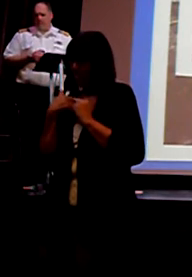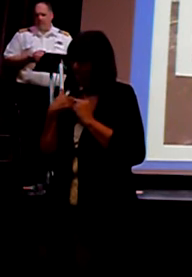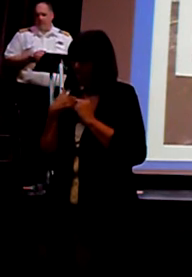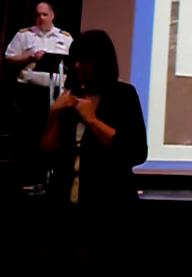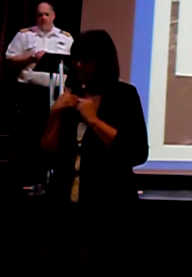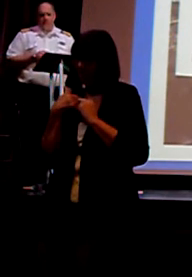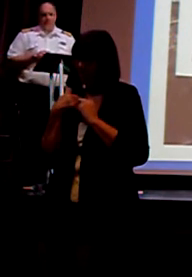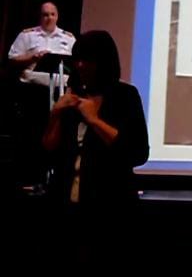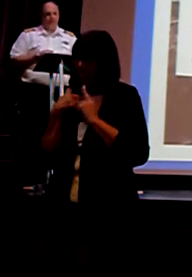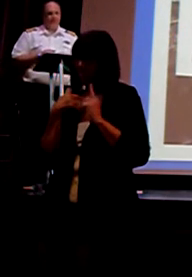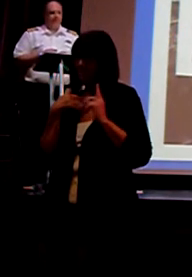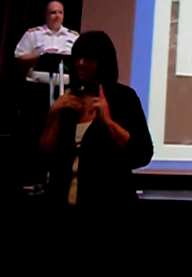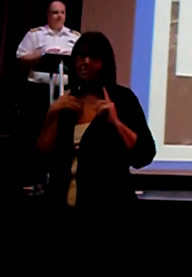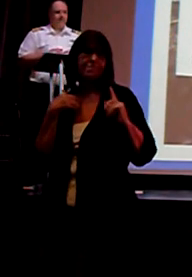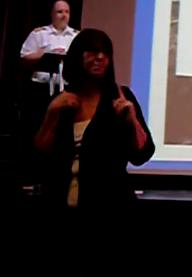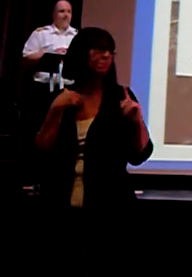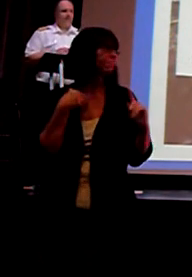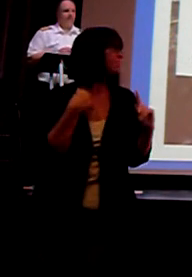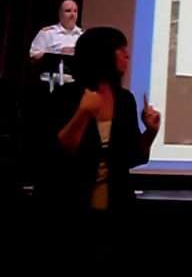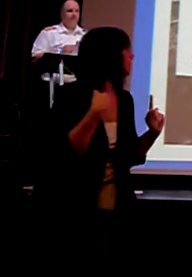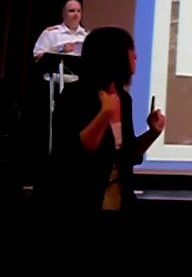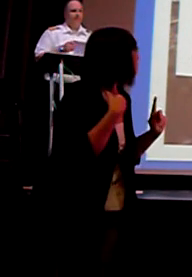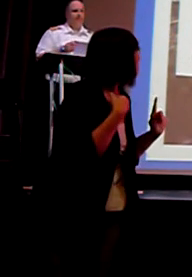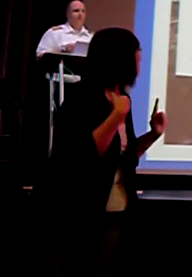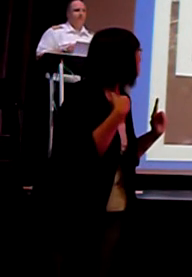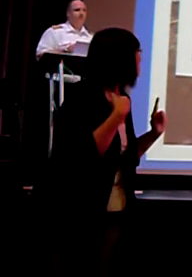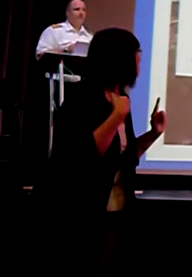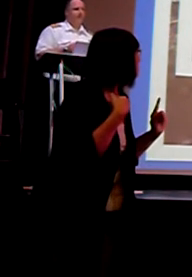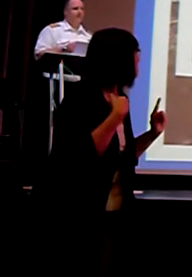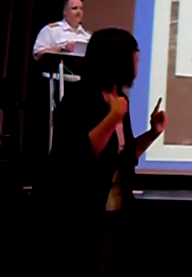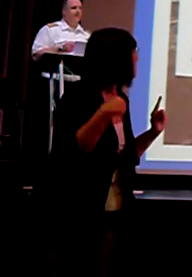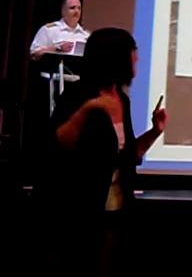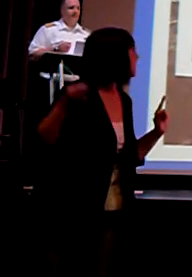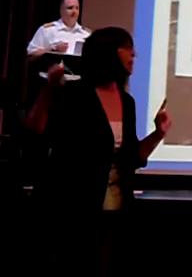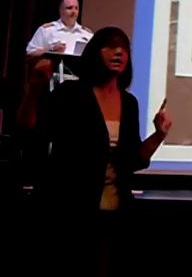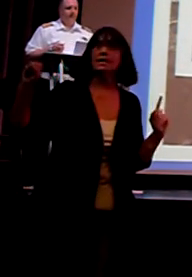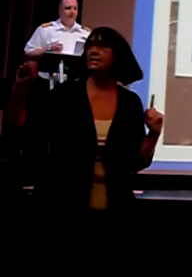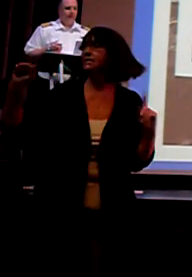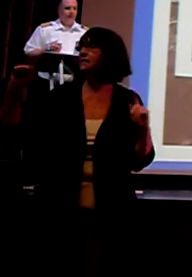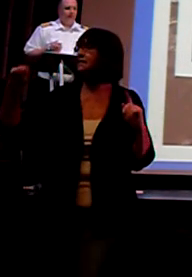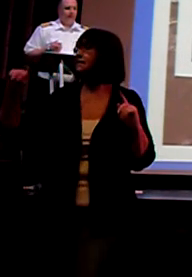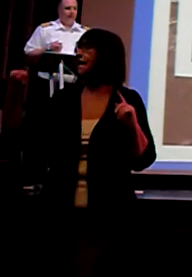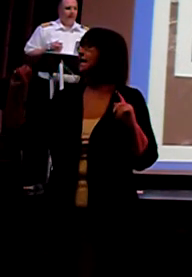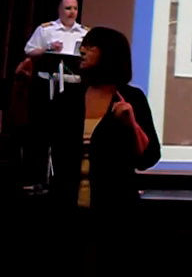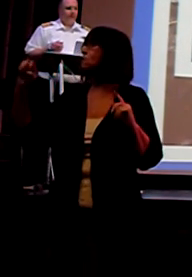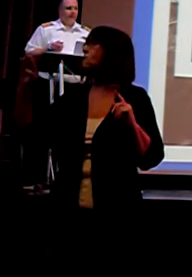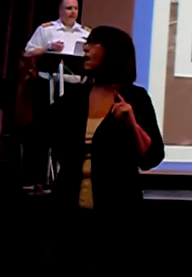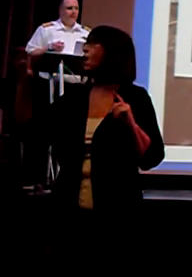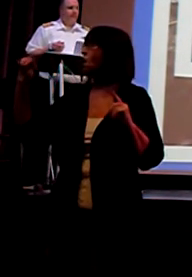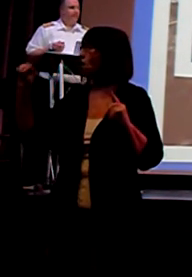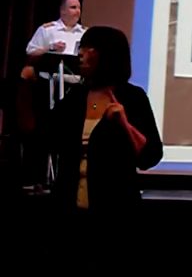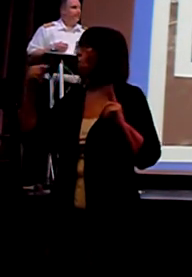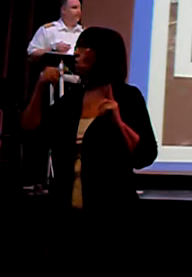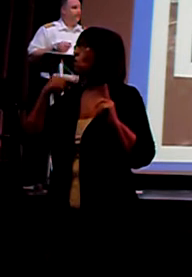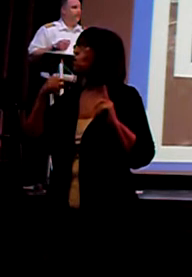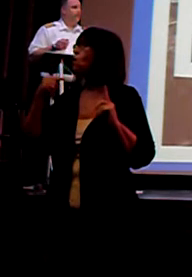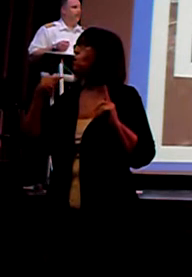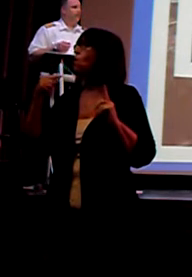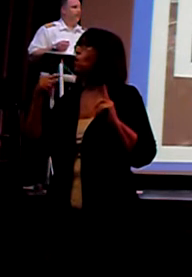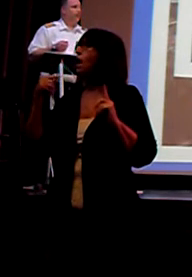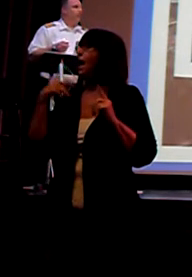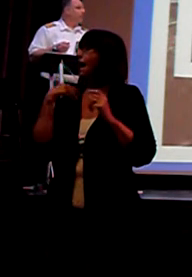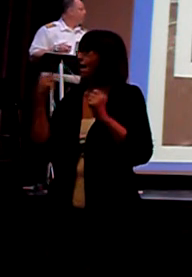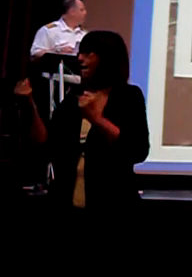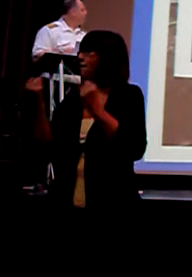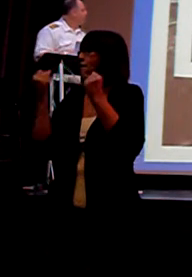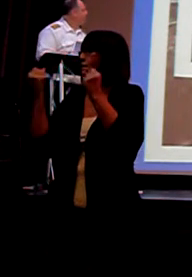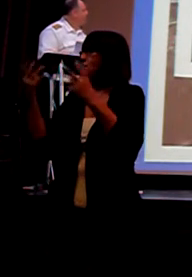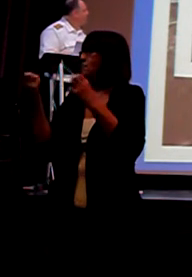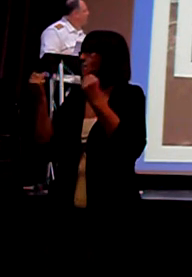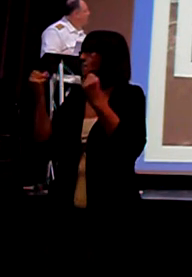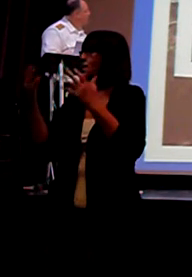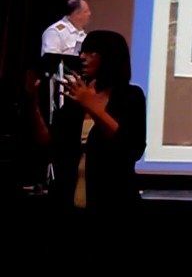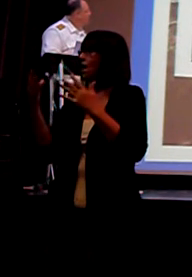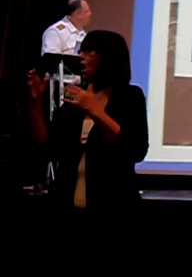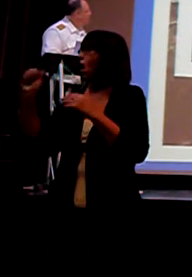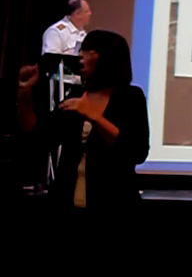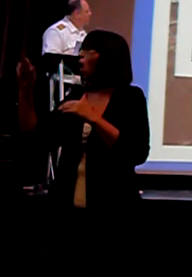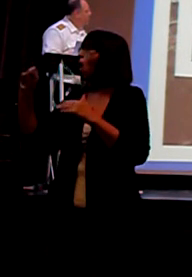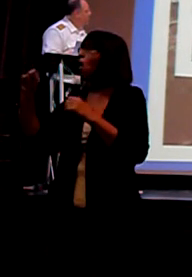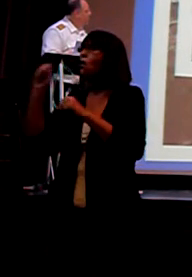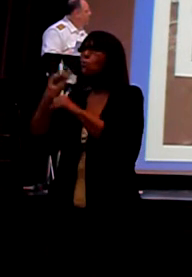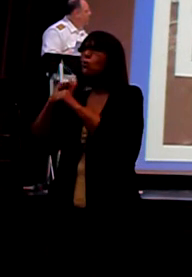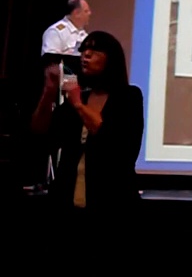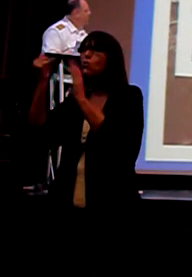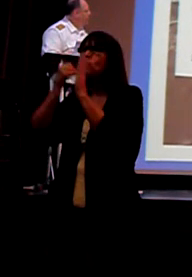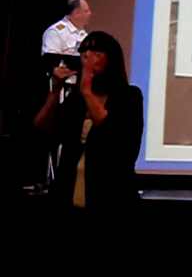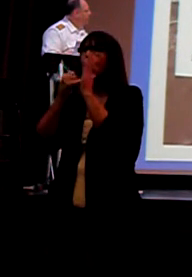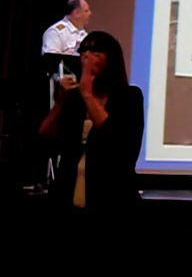San Severo, which is a historical center here, where a lot of the artwork is. It's maybe